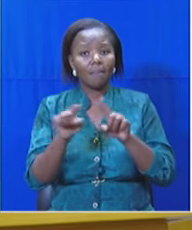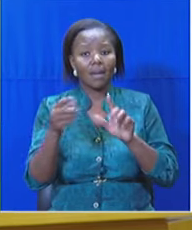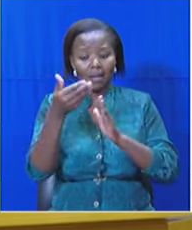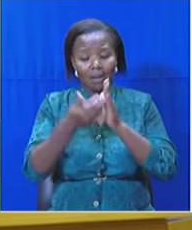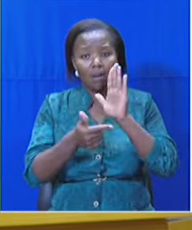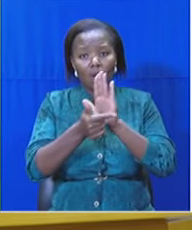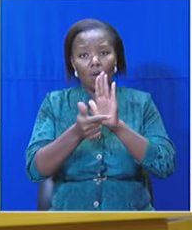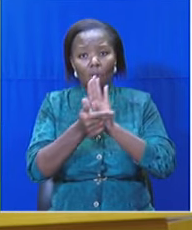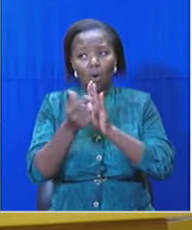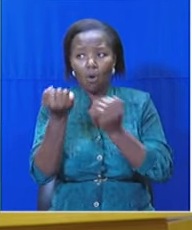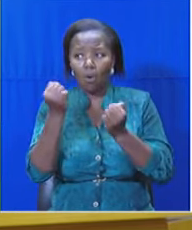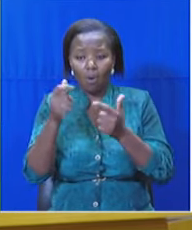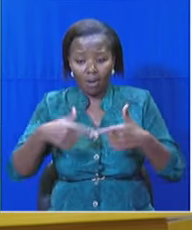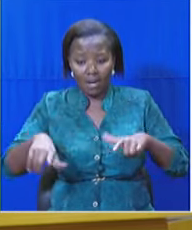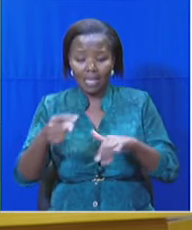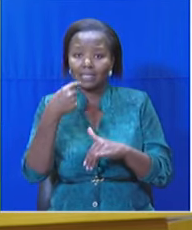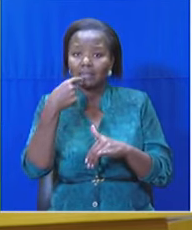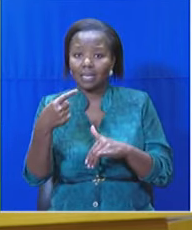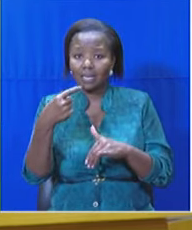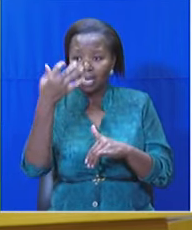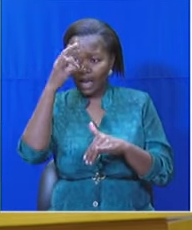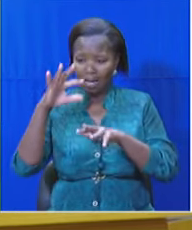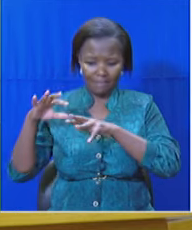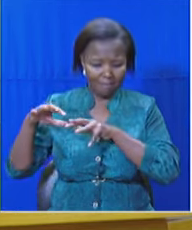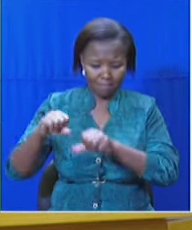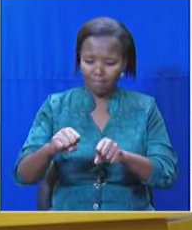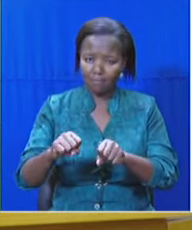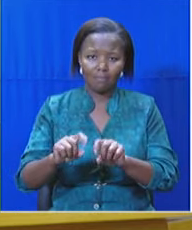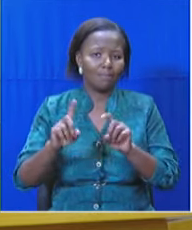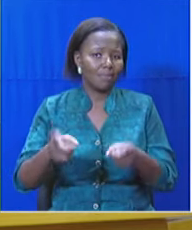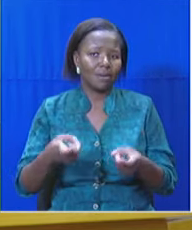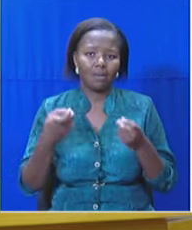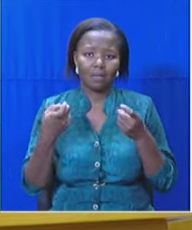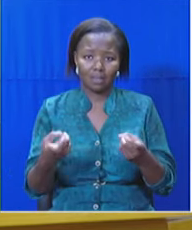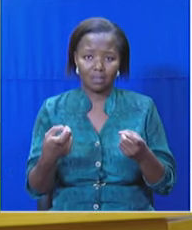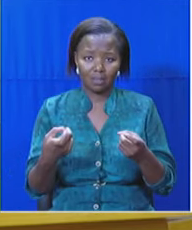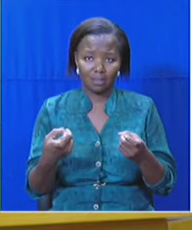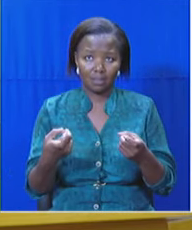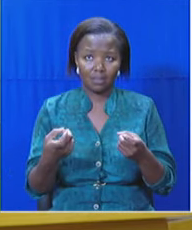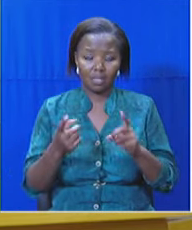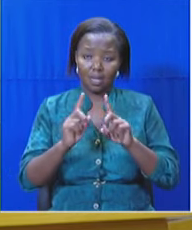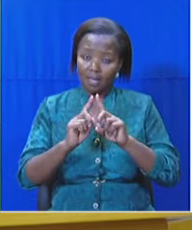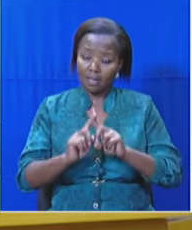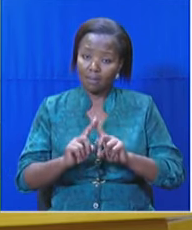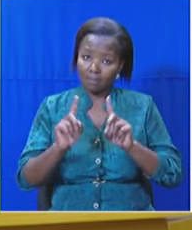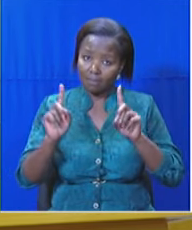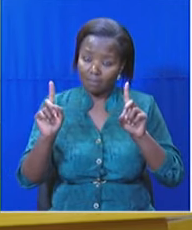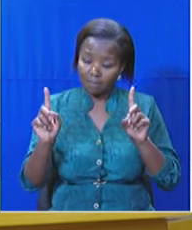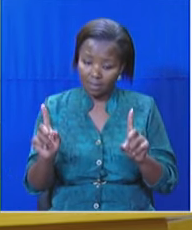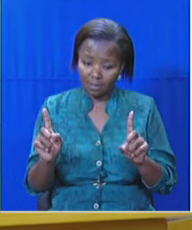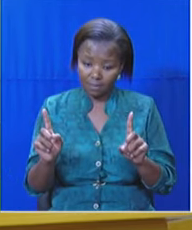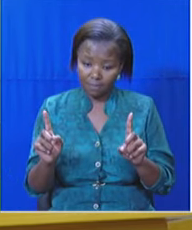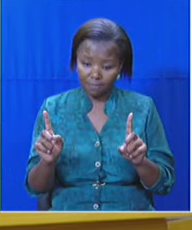dictates that the state cannot simply seize property. Apart here from,